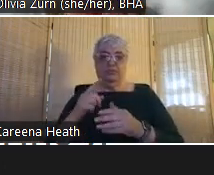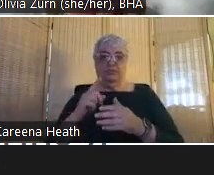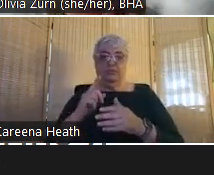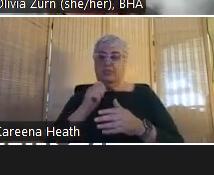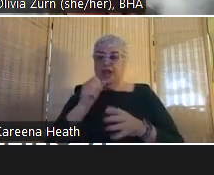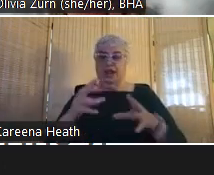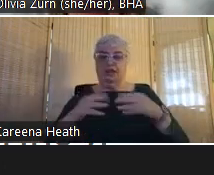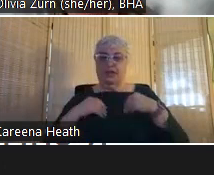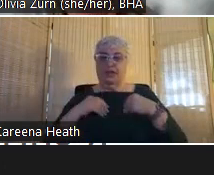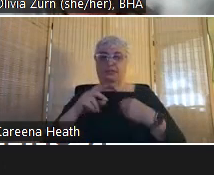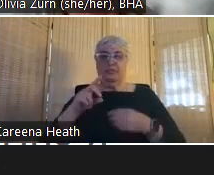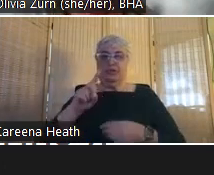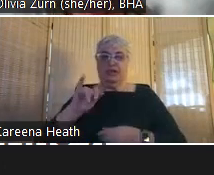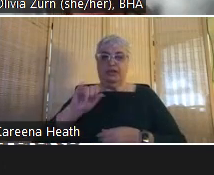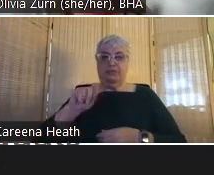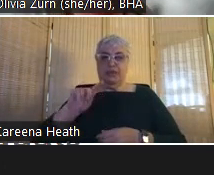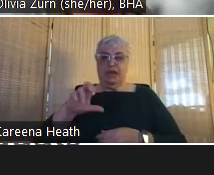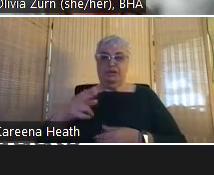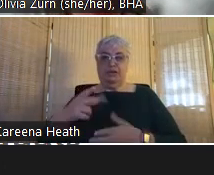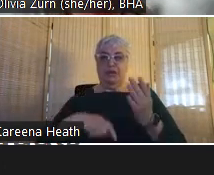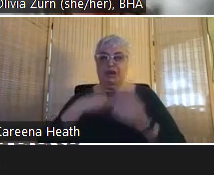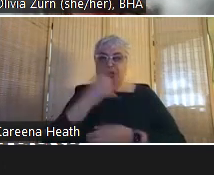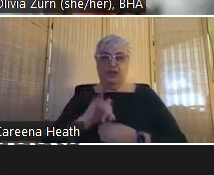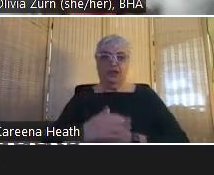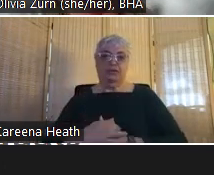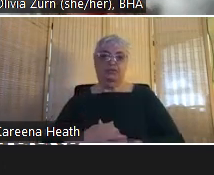a dispatch would look like.